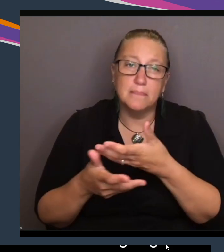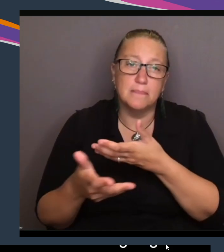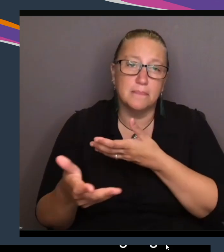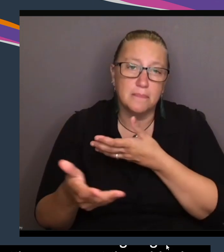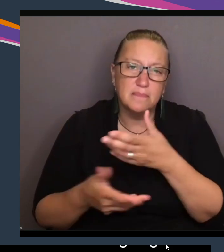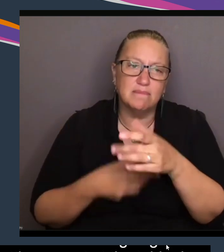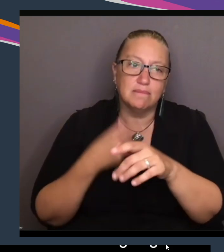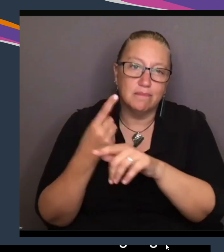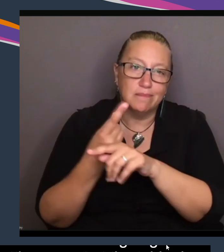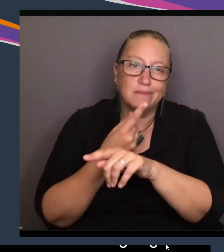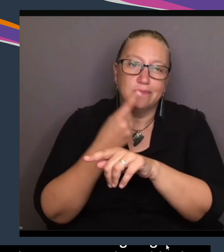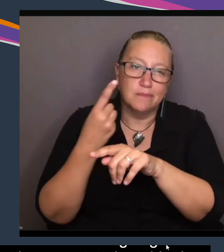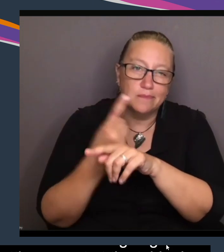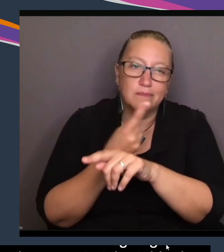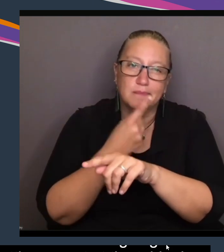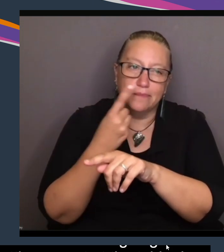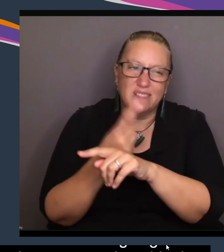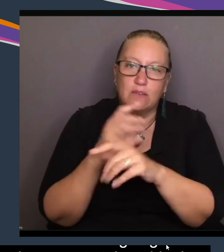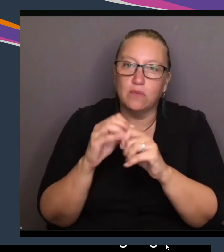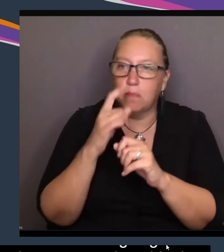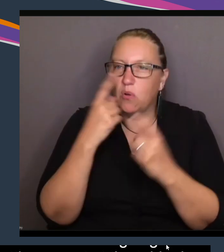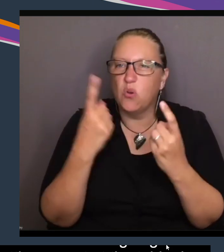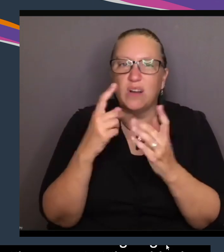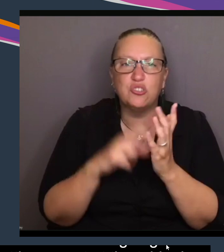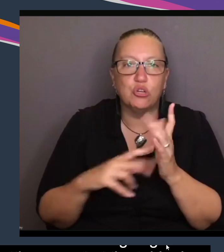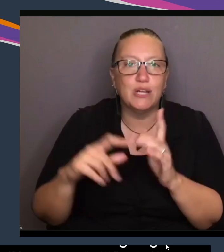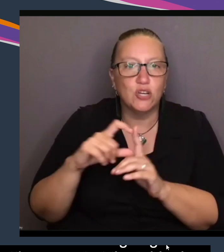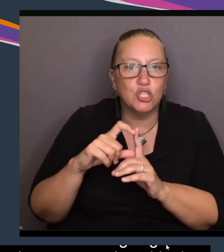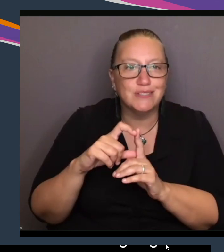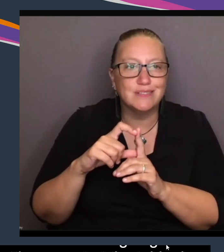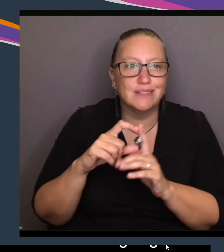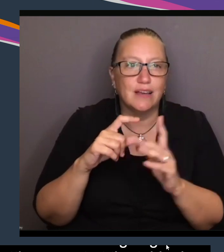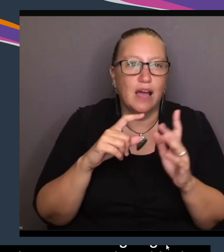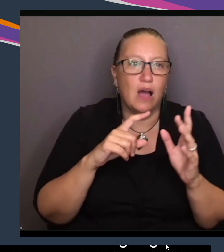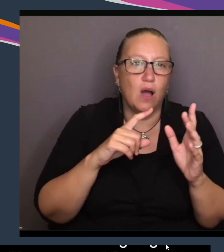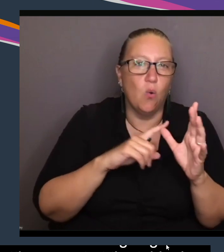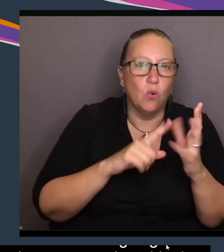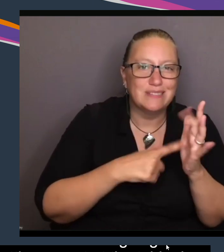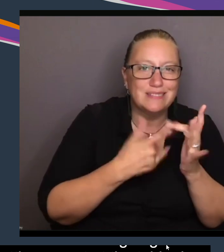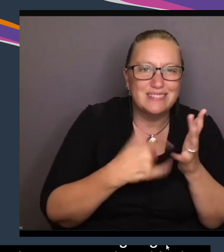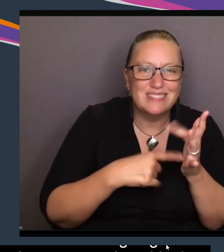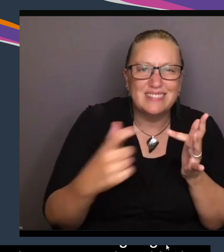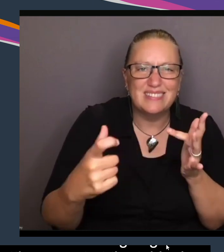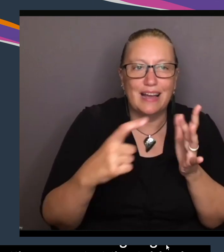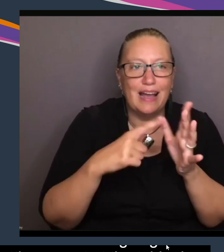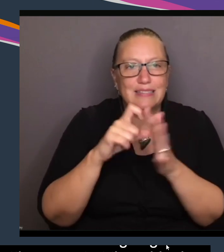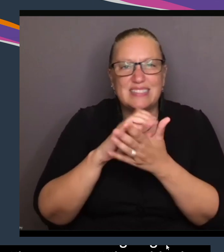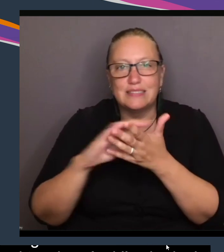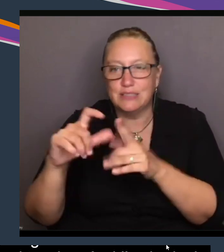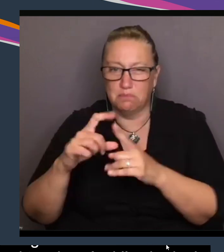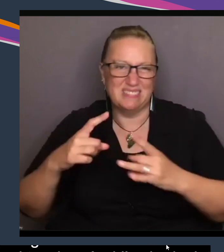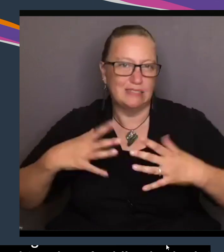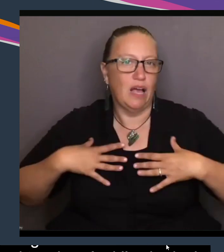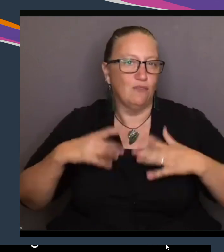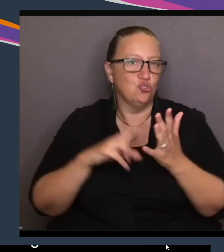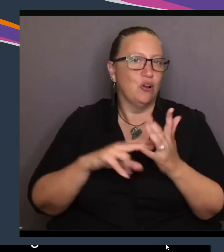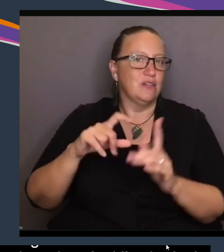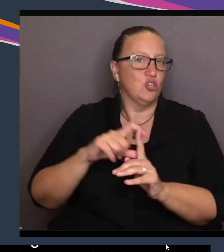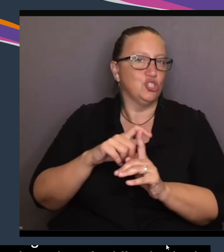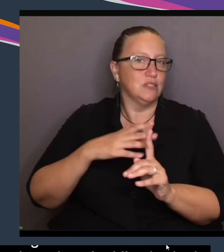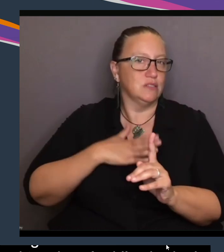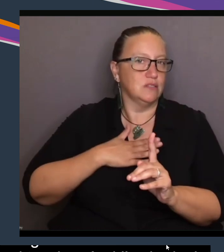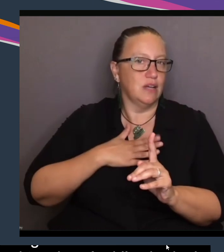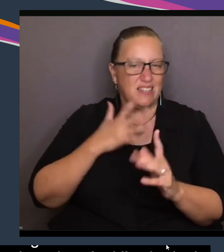a lot of work with neurodivergent students, senior students particularly. As a neurodivergent person myself, I decided to